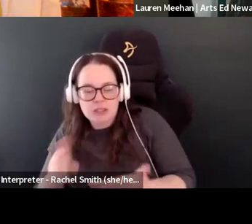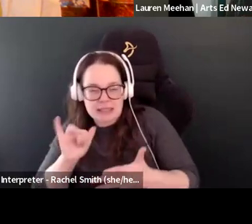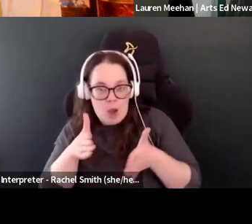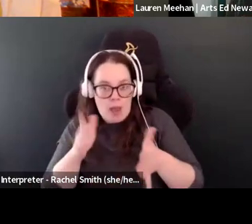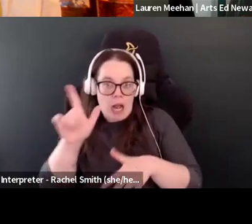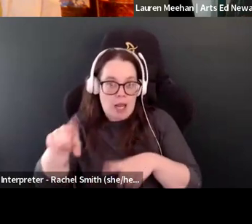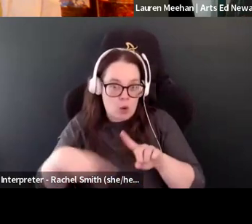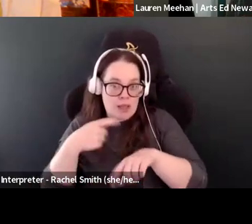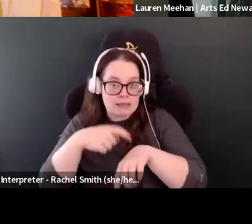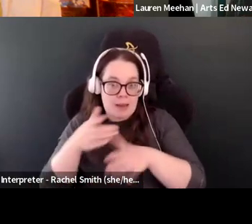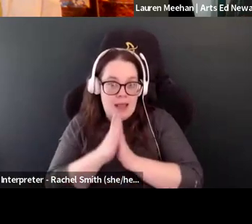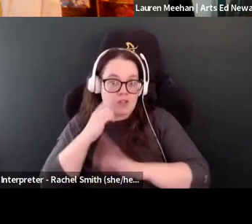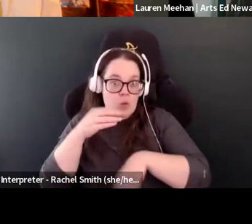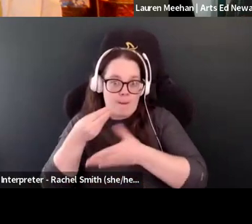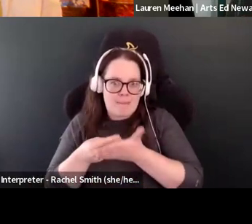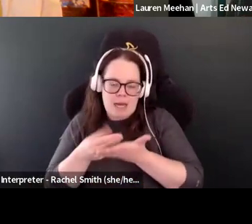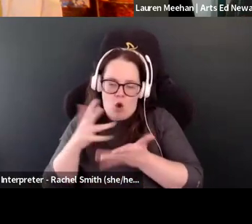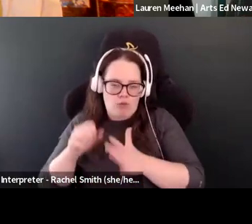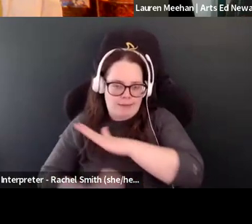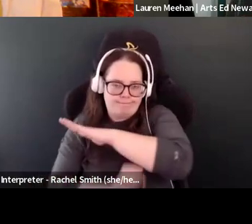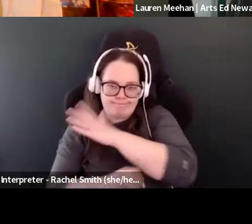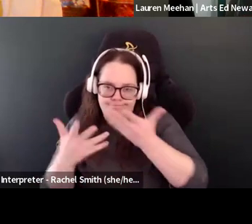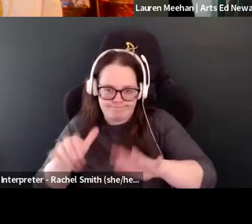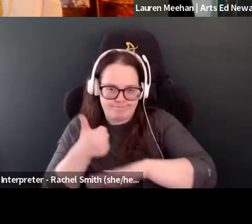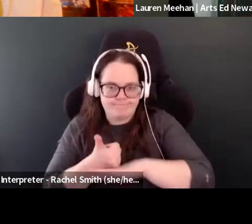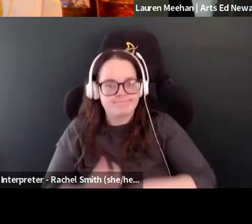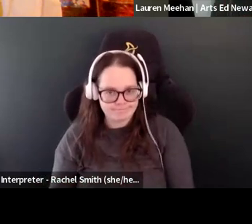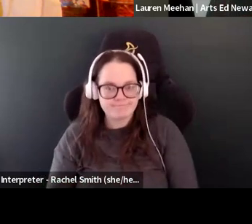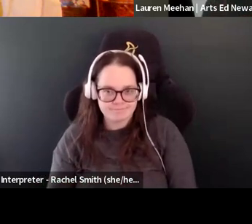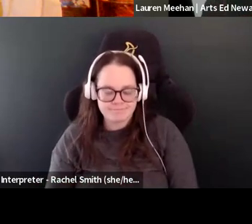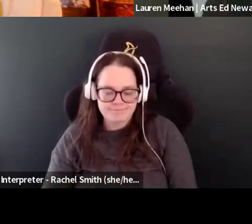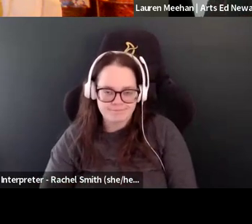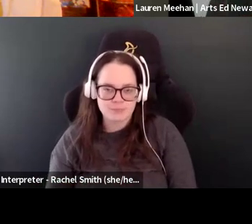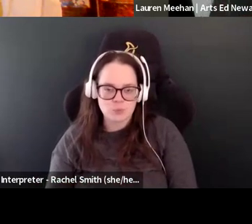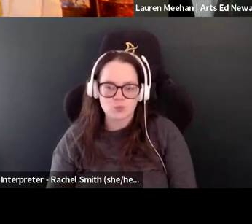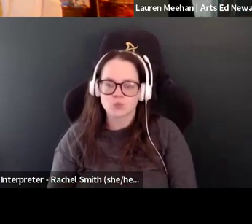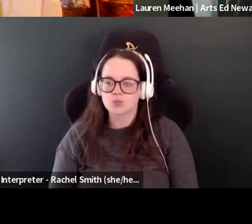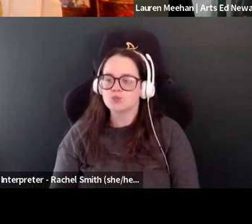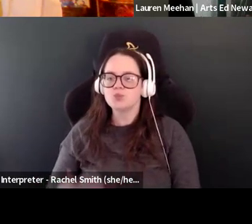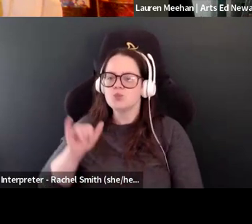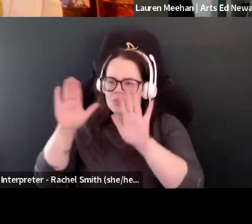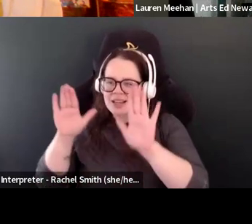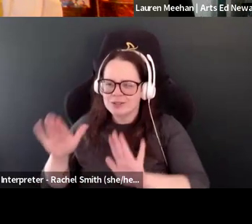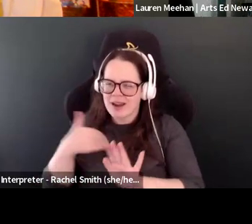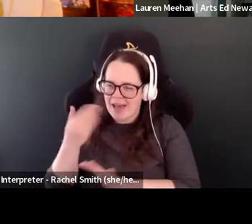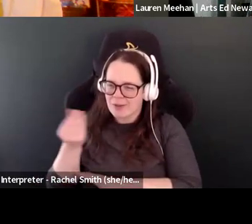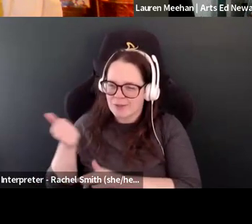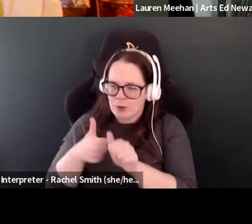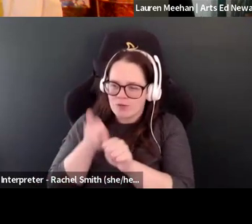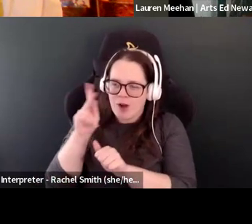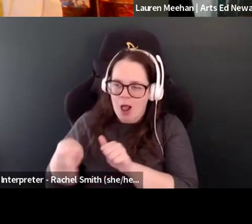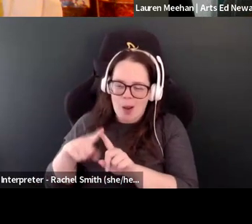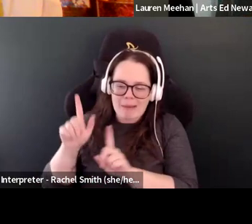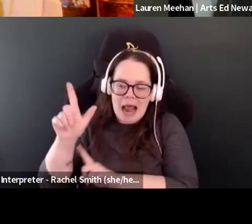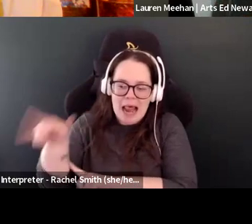that's a lot of the work that we do. That's great. Now I have some follow-ups a little bit later